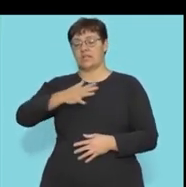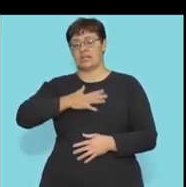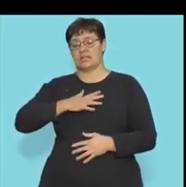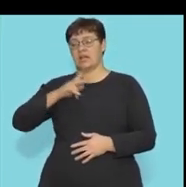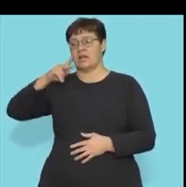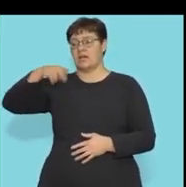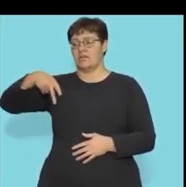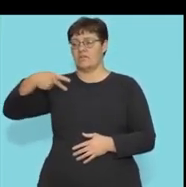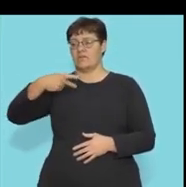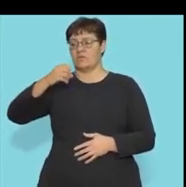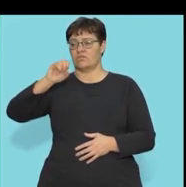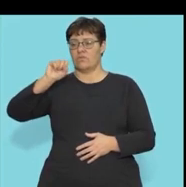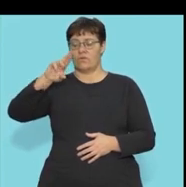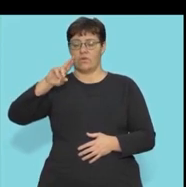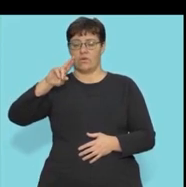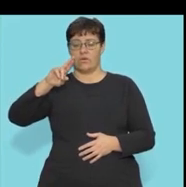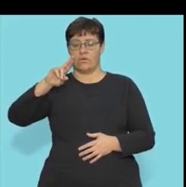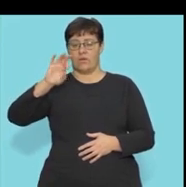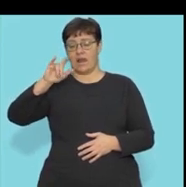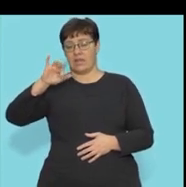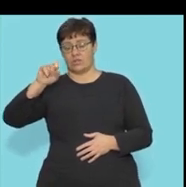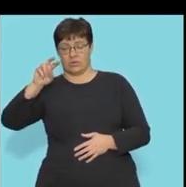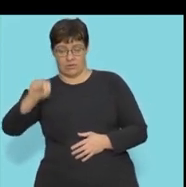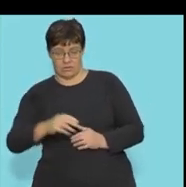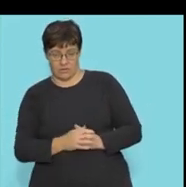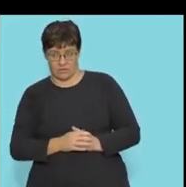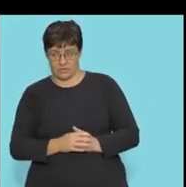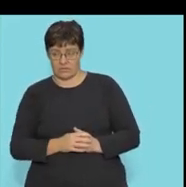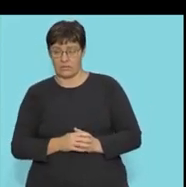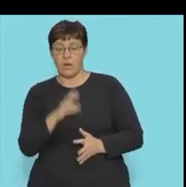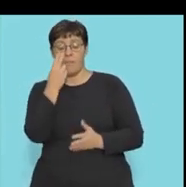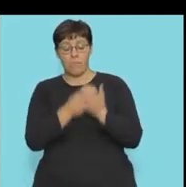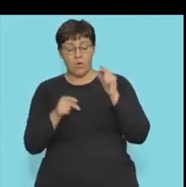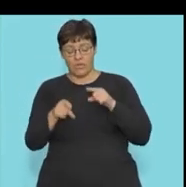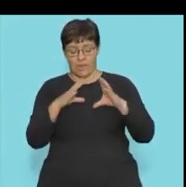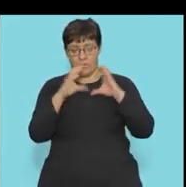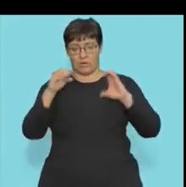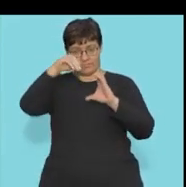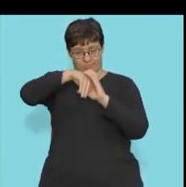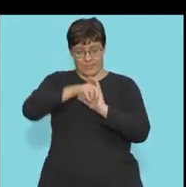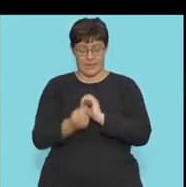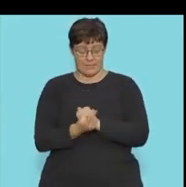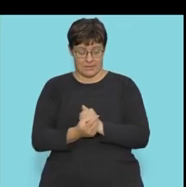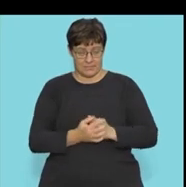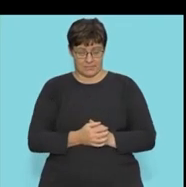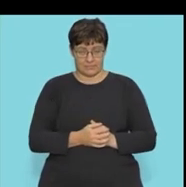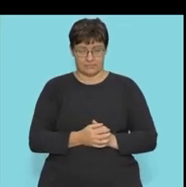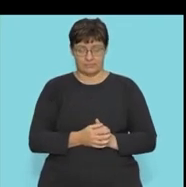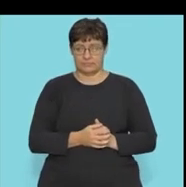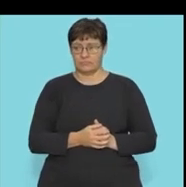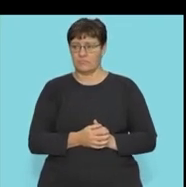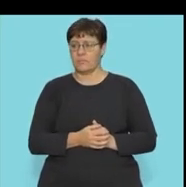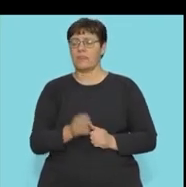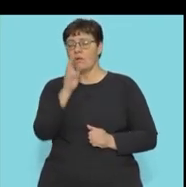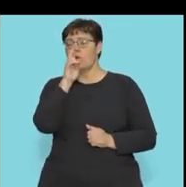stage called oxidative phosphorylation. And as I mentioned, both of these occur within the mitochondria. So guys, we